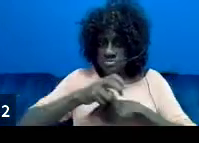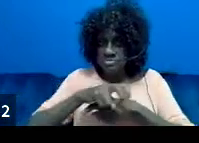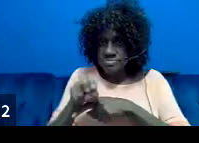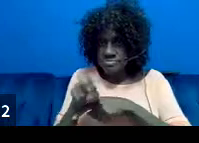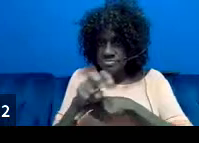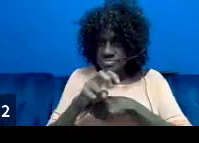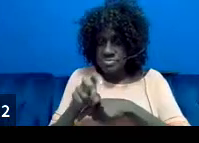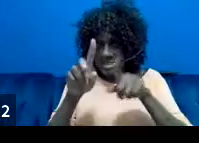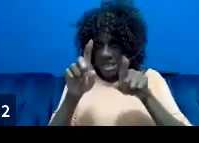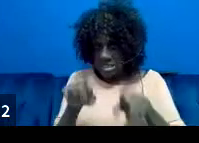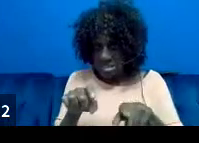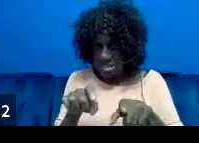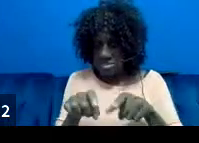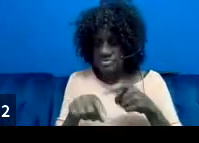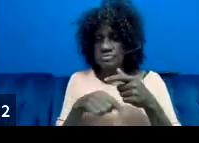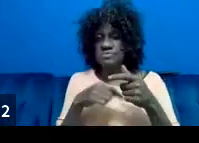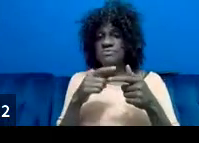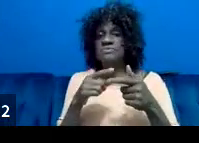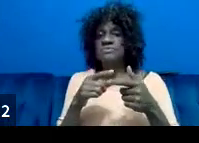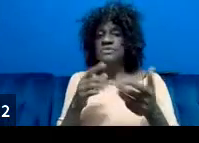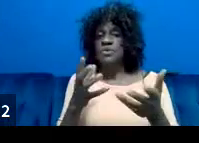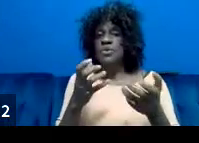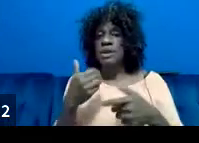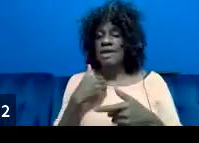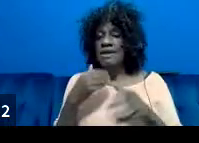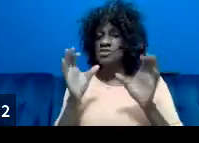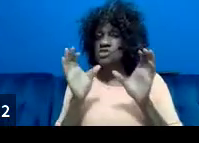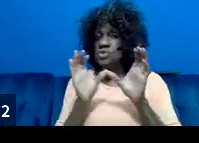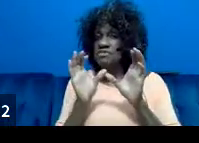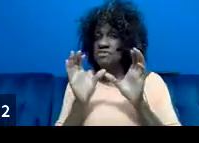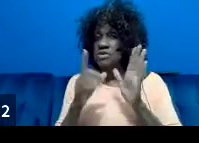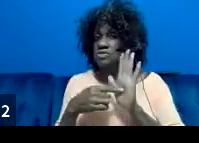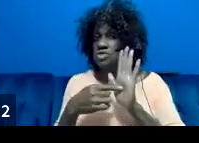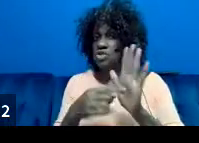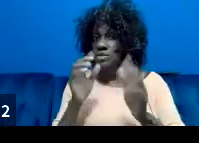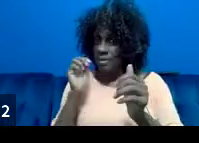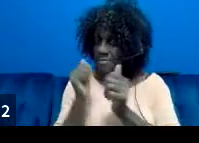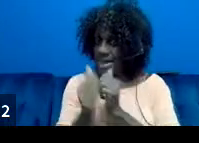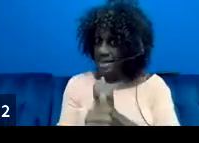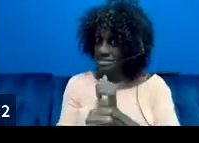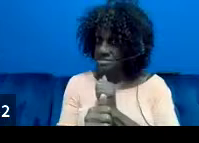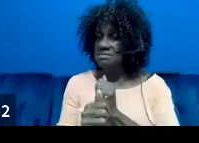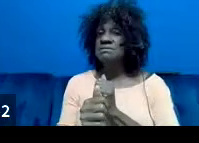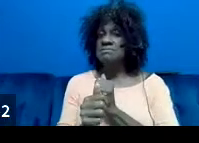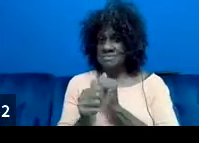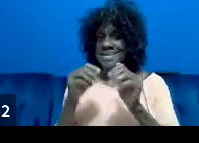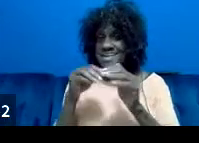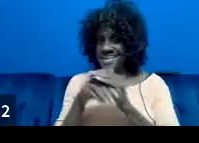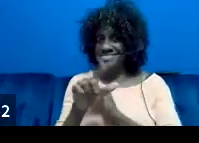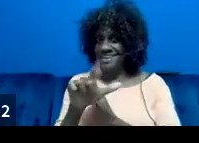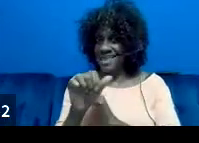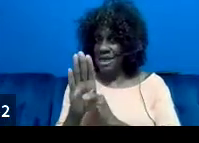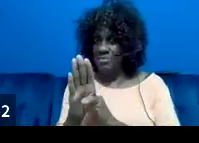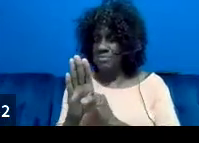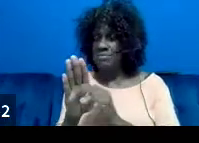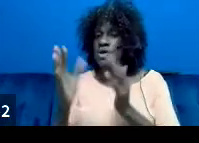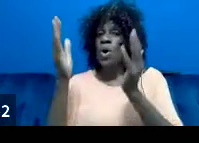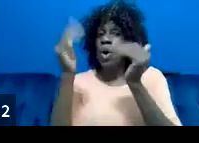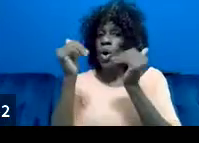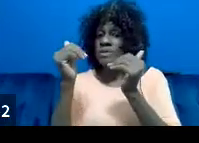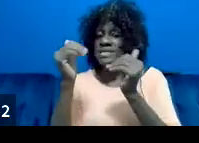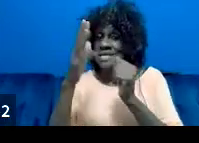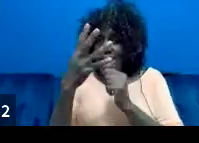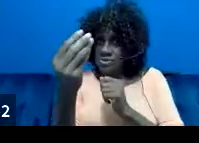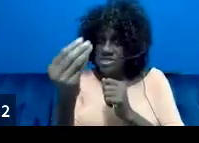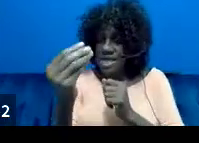test. So we want to have a certificate that shows it passed at least in the lab, but hopefully in the field